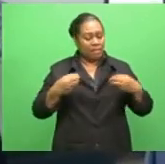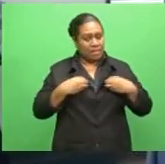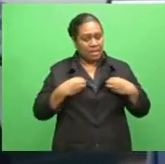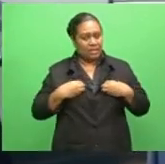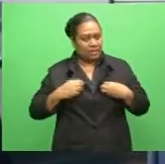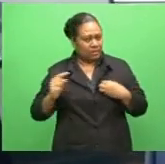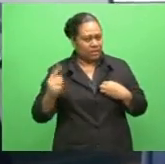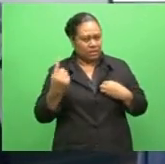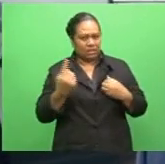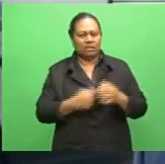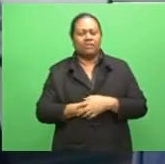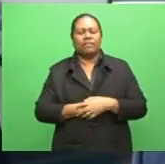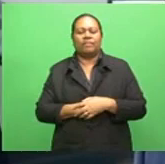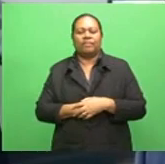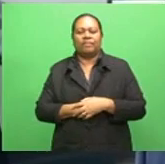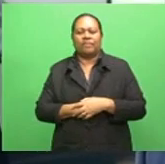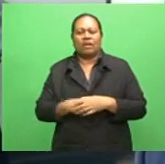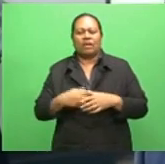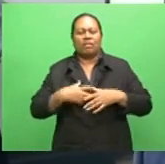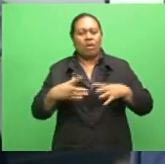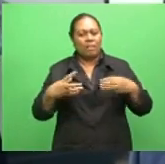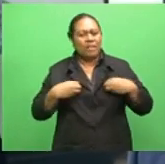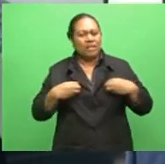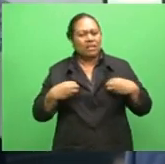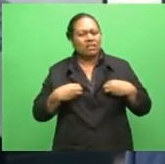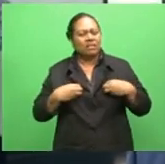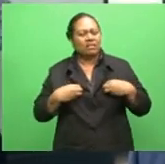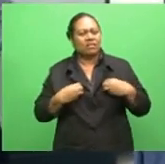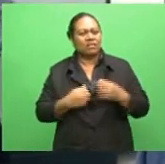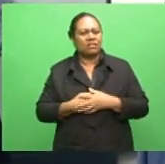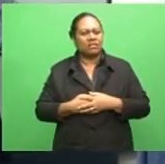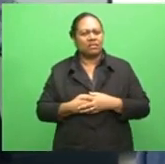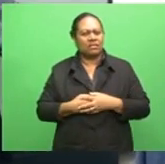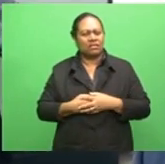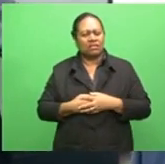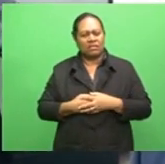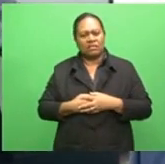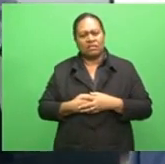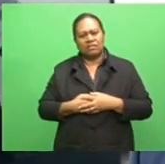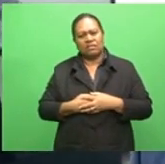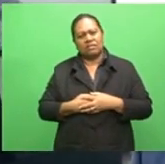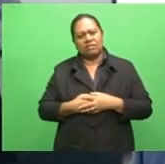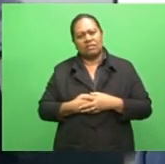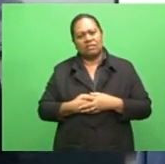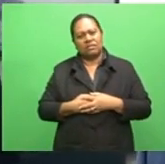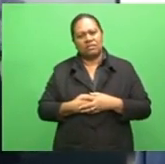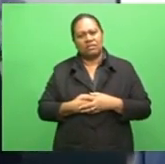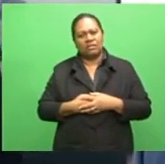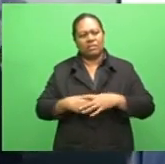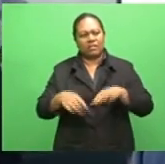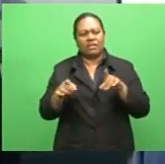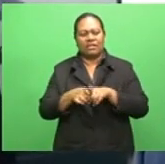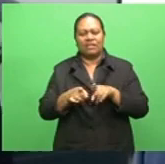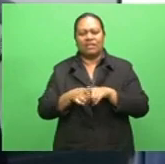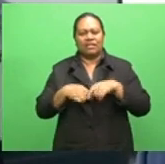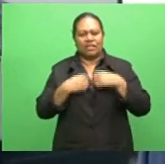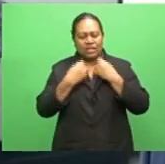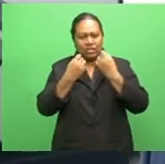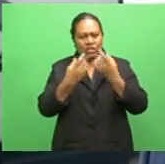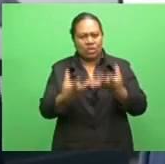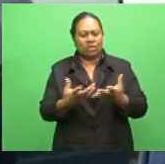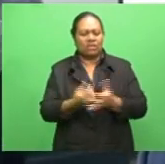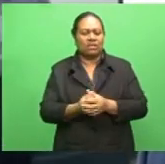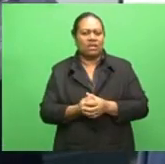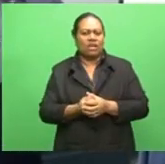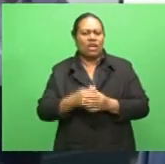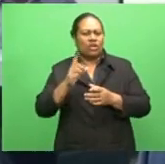foremost. I think most businesses will adhere to what's actually been been said. But just in case, we